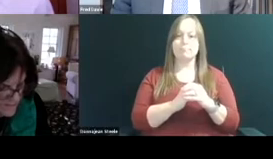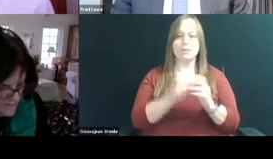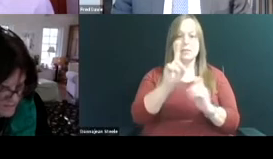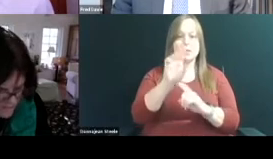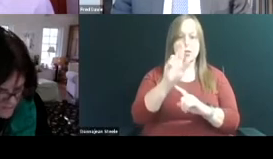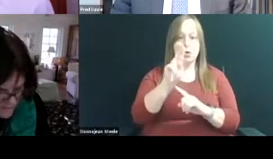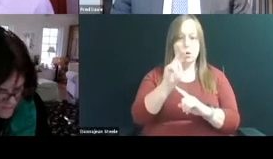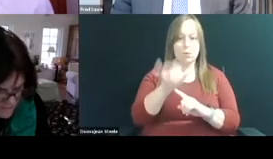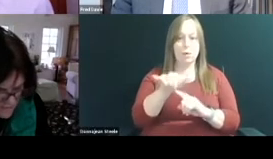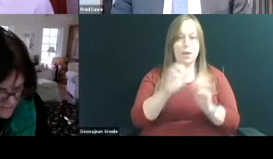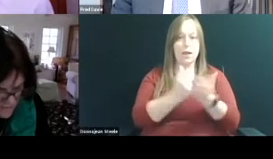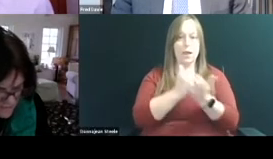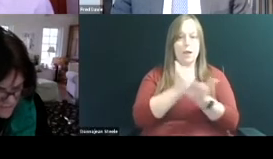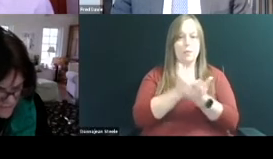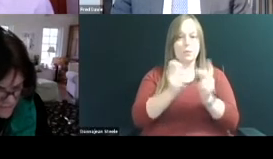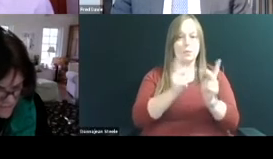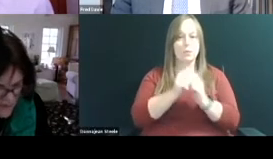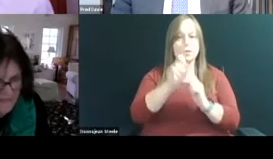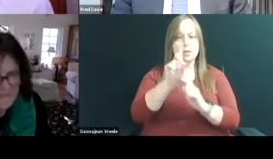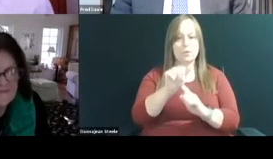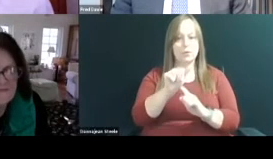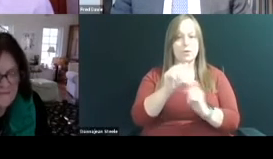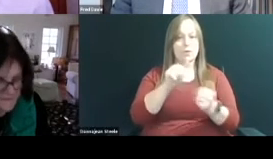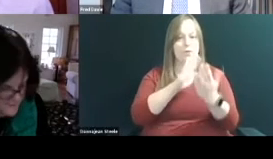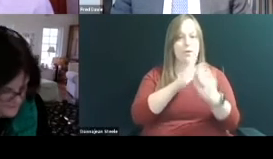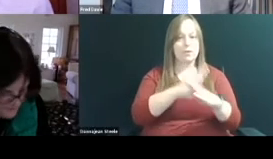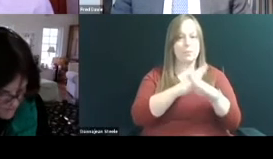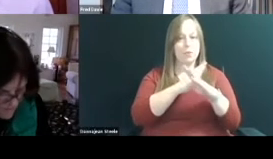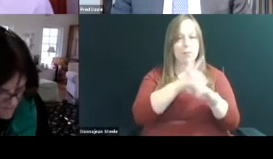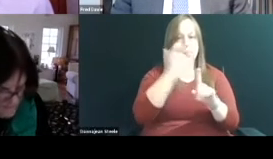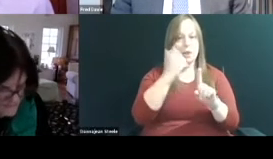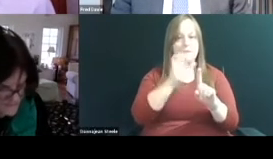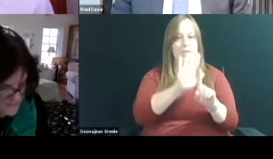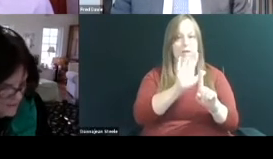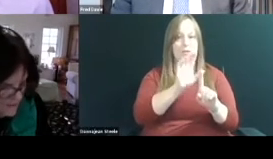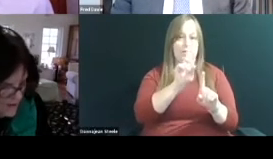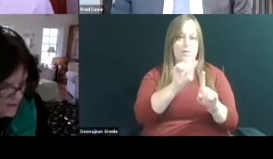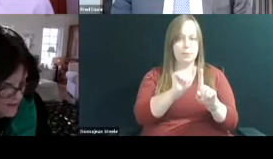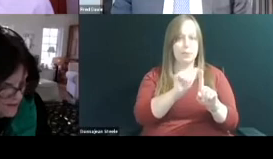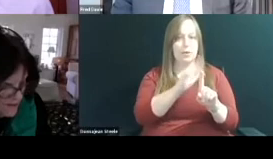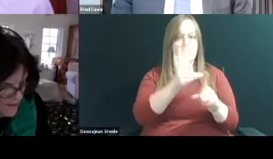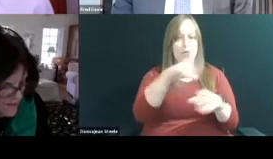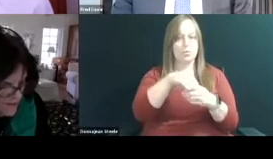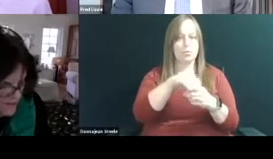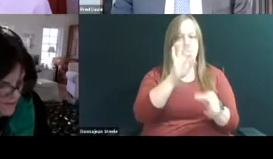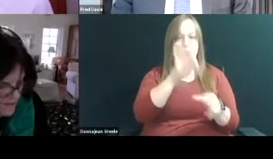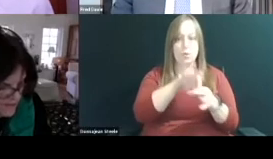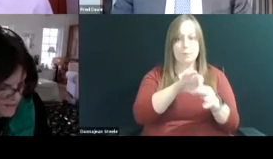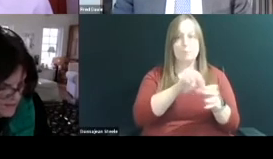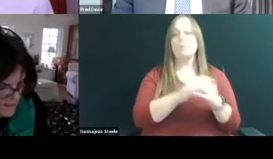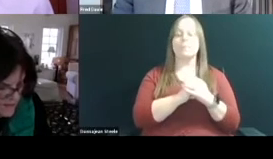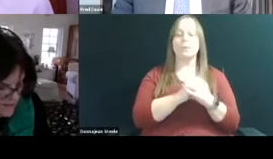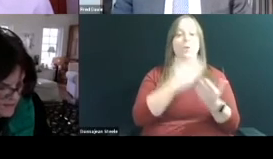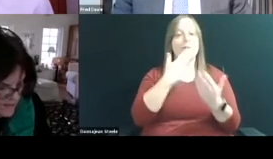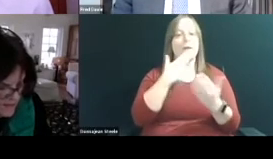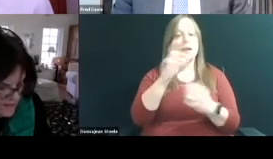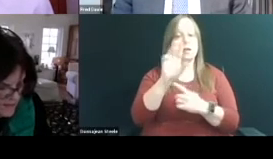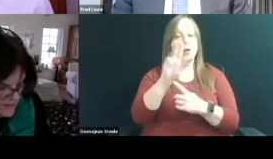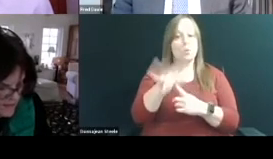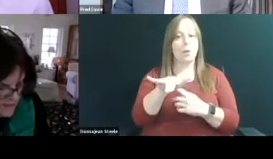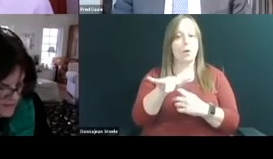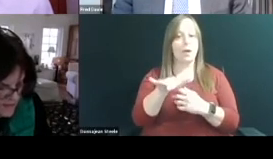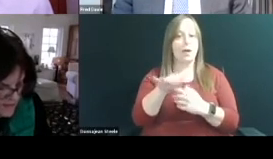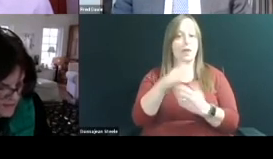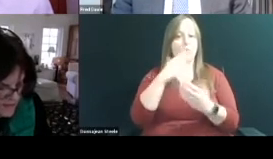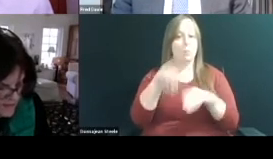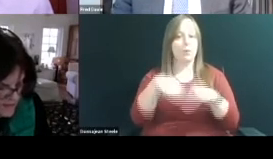Disability Rights New York helps people with disabilities who face barriers because of their disability, including voting. We thank Disability Rights New York